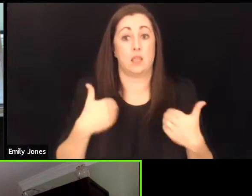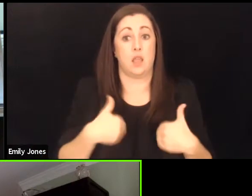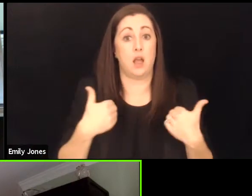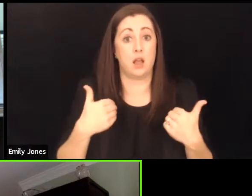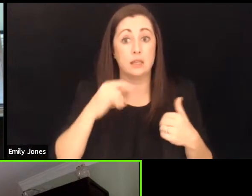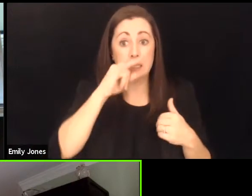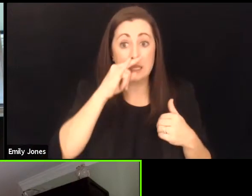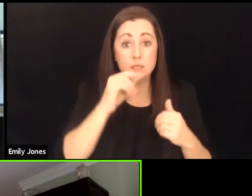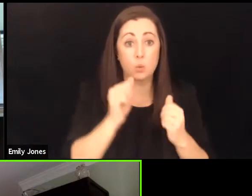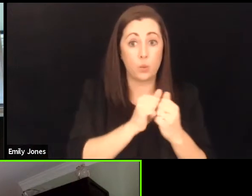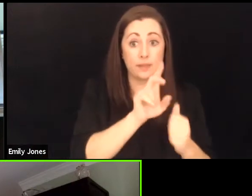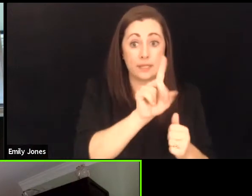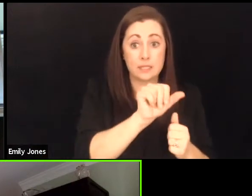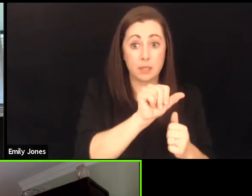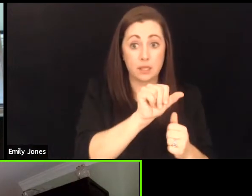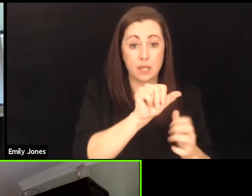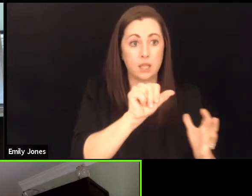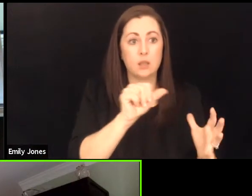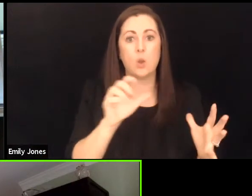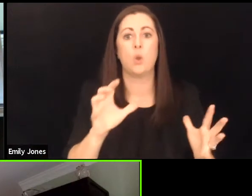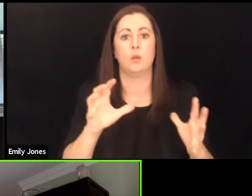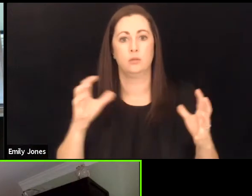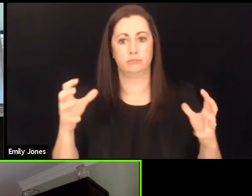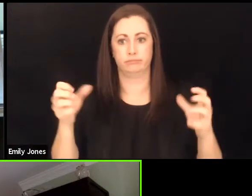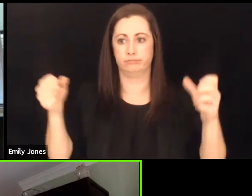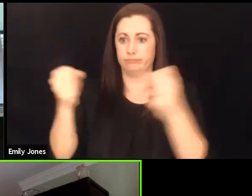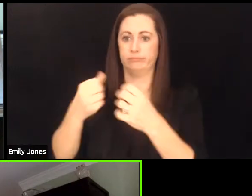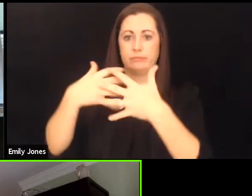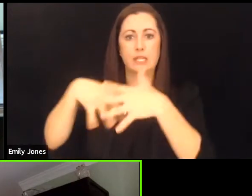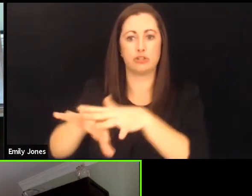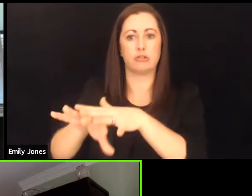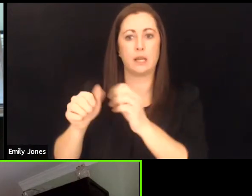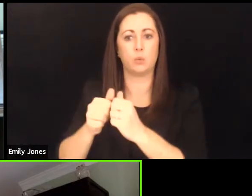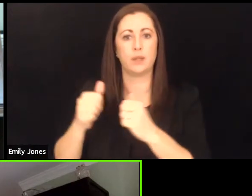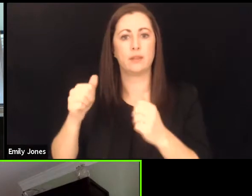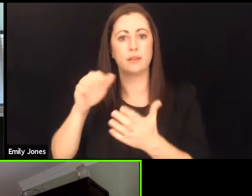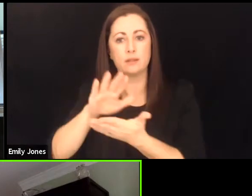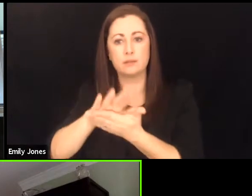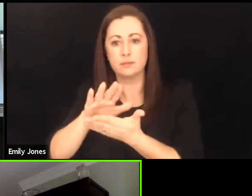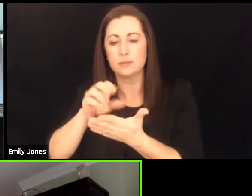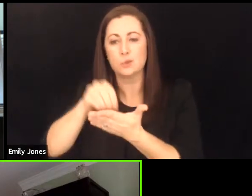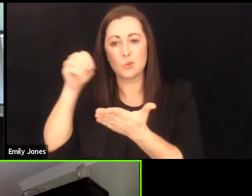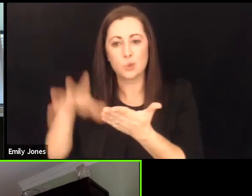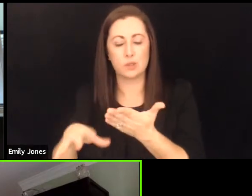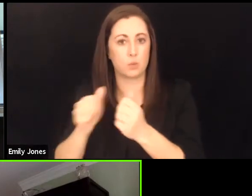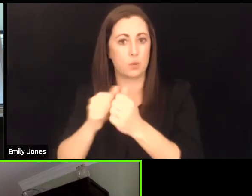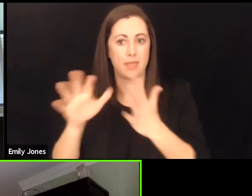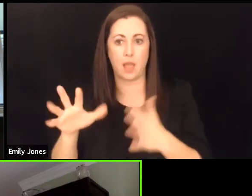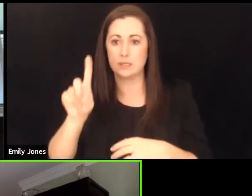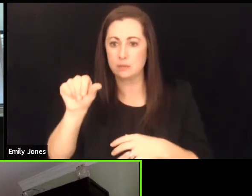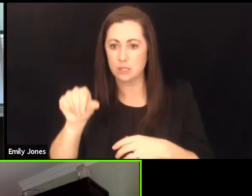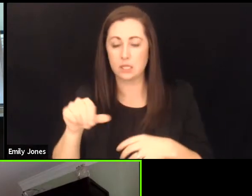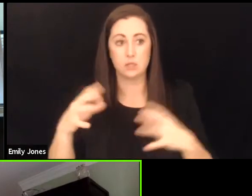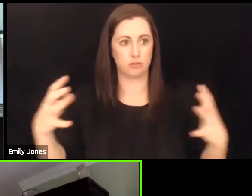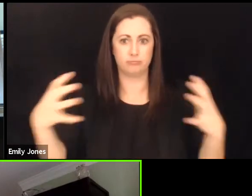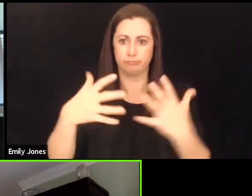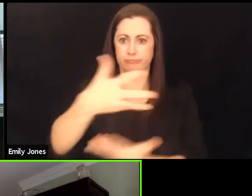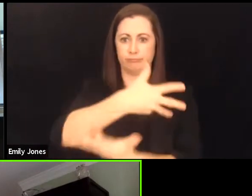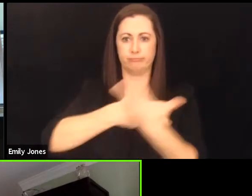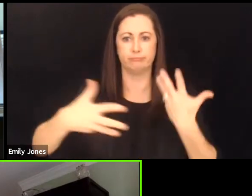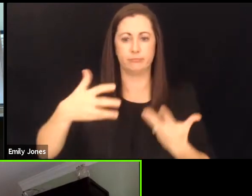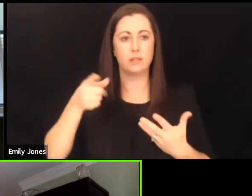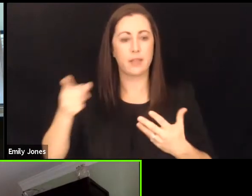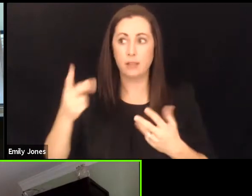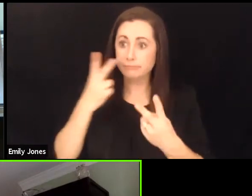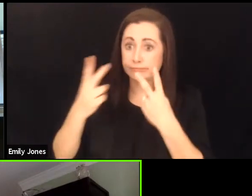school. Mm-hmm. So they learn about it at an early age. They're not afraid. They don't have these biases built in. And so as they